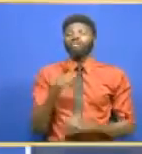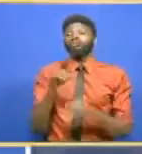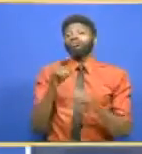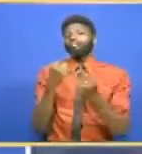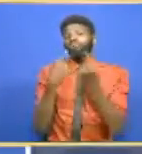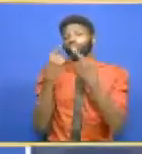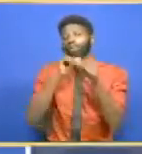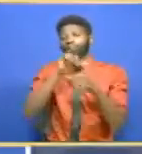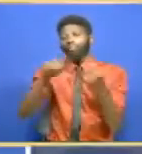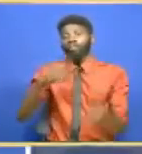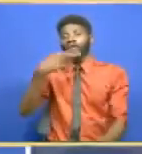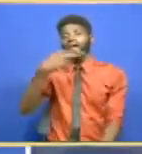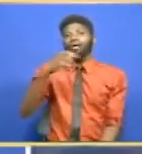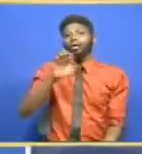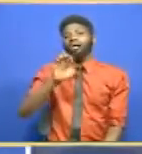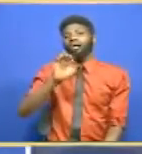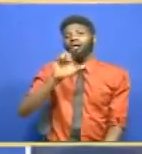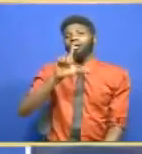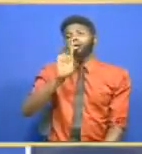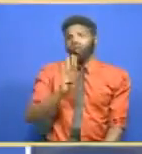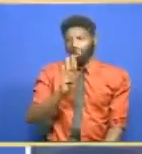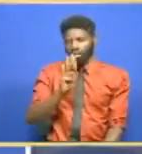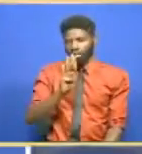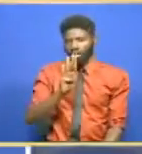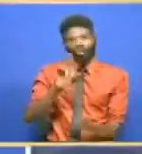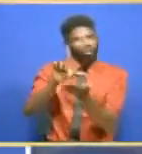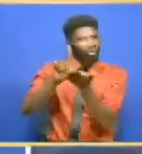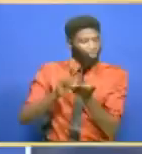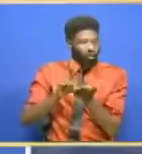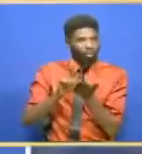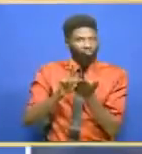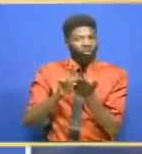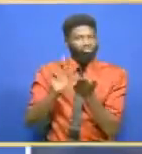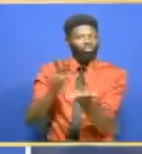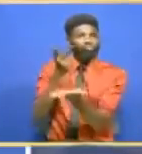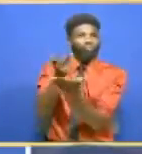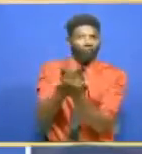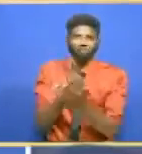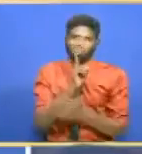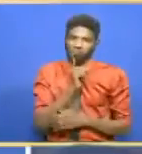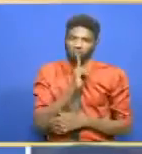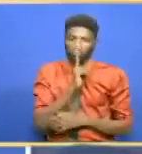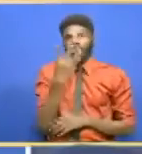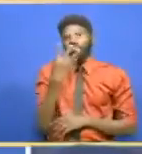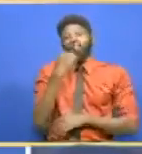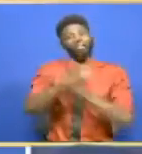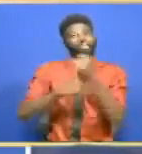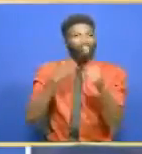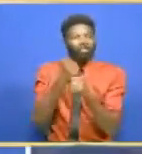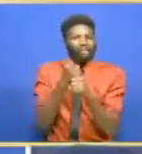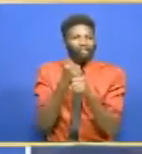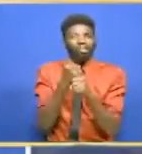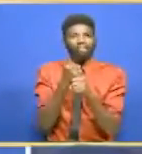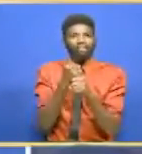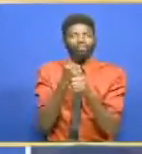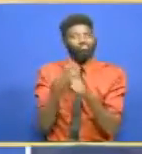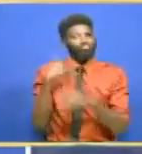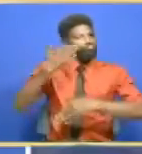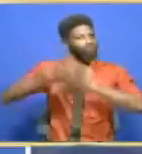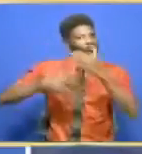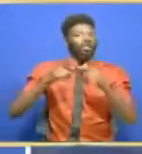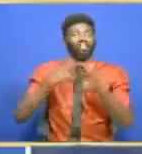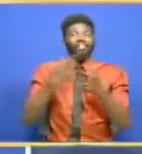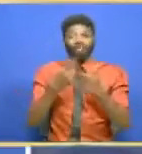the number that the students will take at least 4 years before they start repaying the loan. Another concerns that you can take